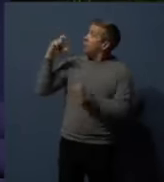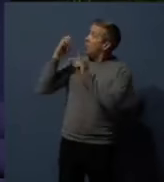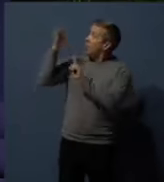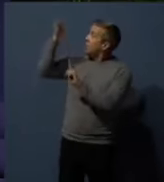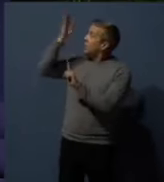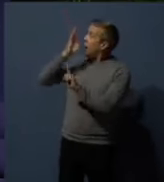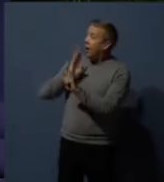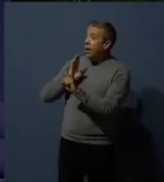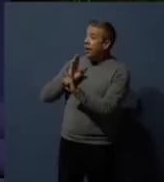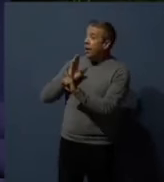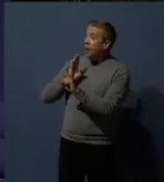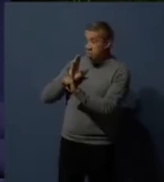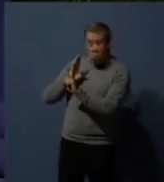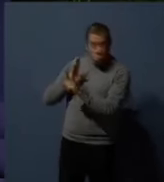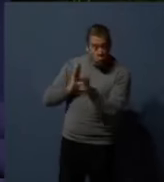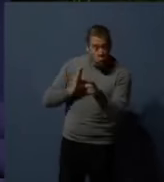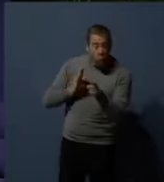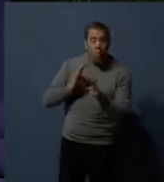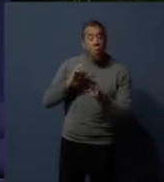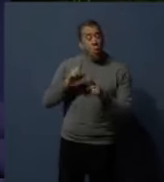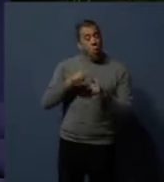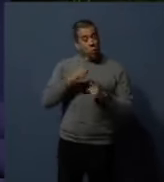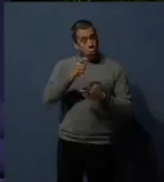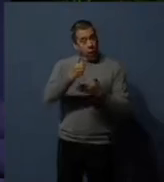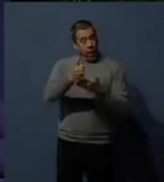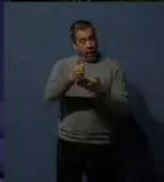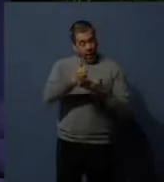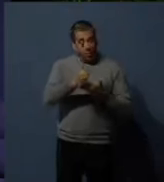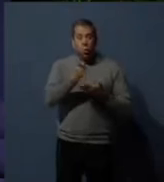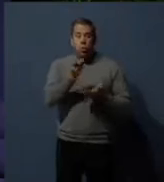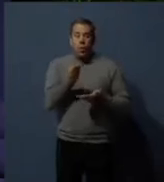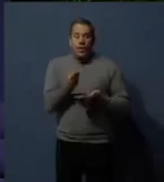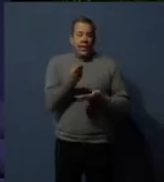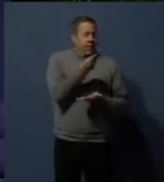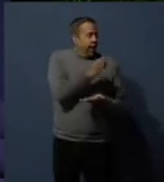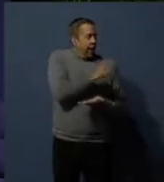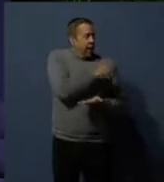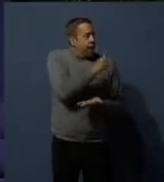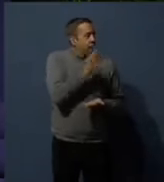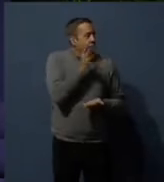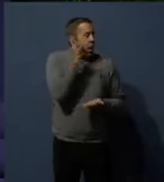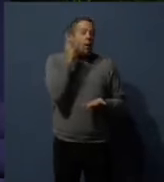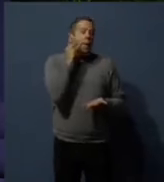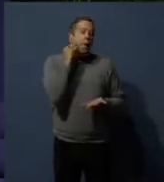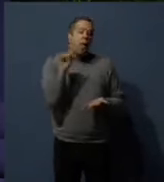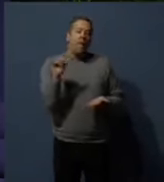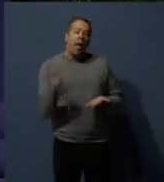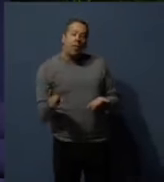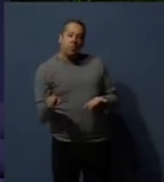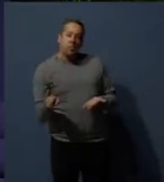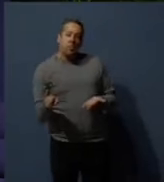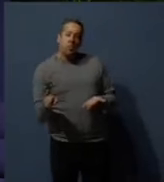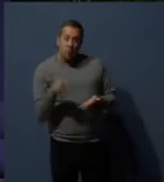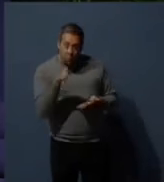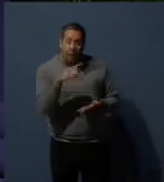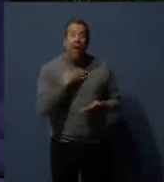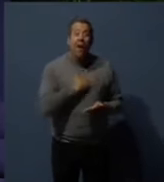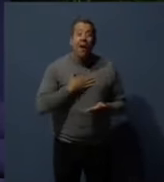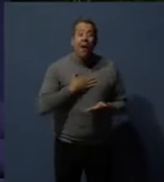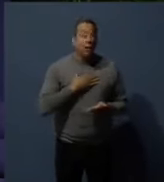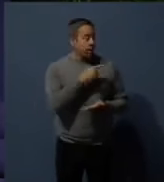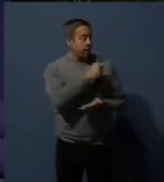see, when you help in this ministry, you're giving other parents the opportunity to experience what you experience every single